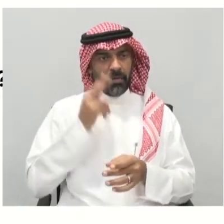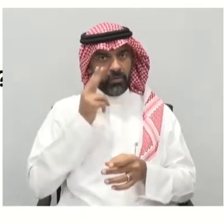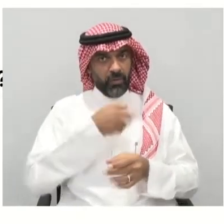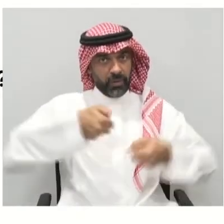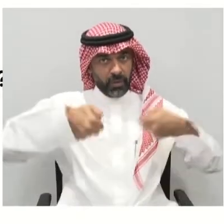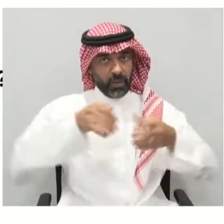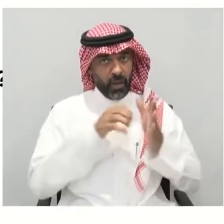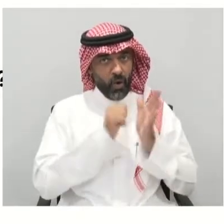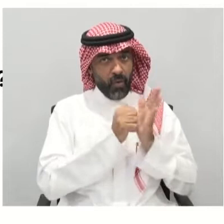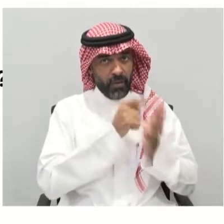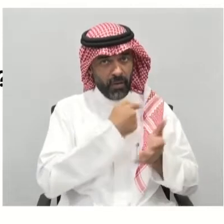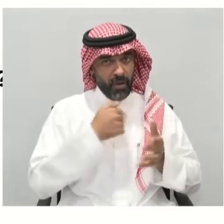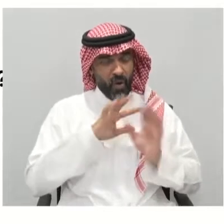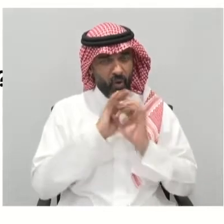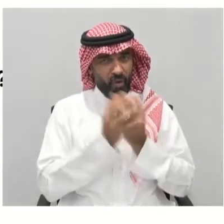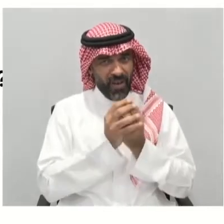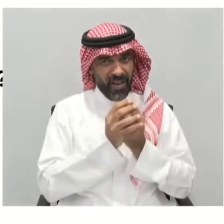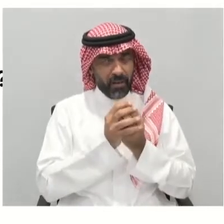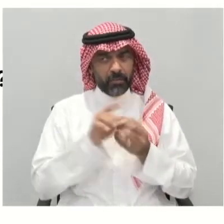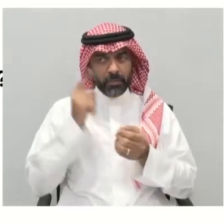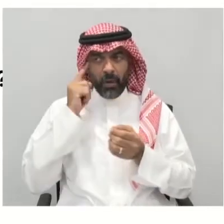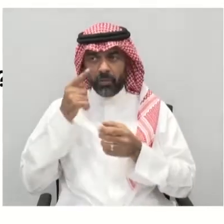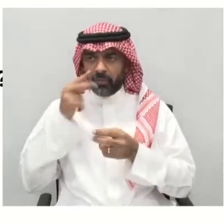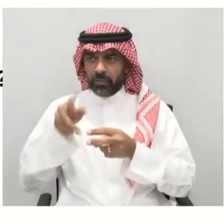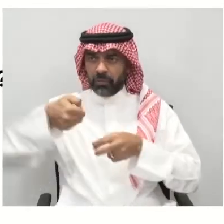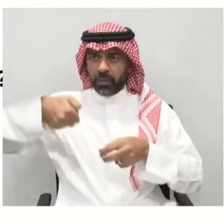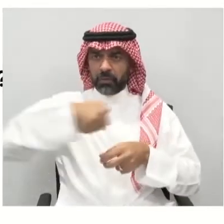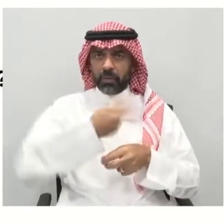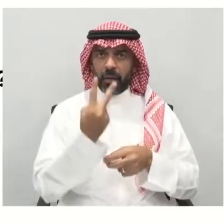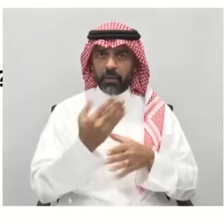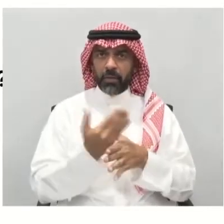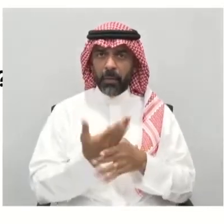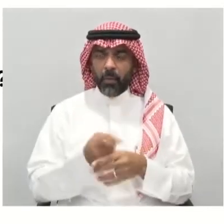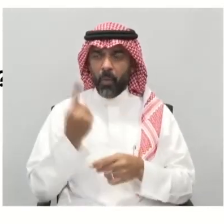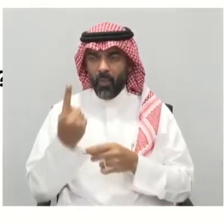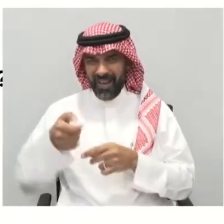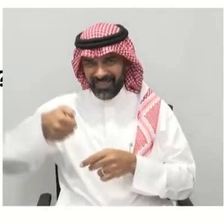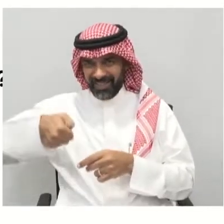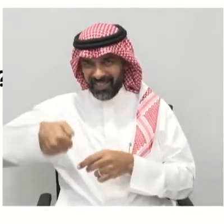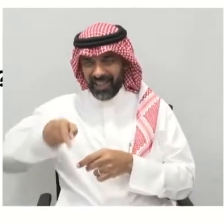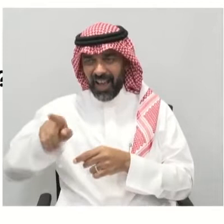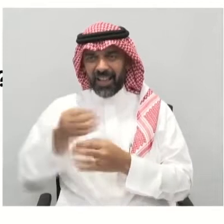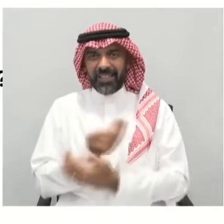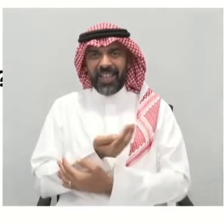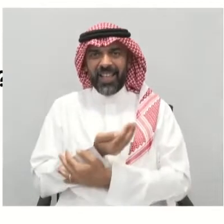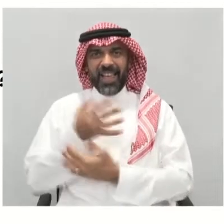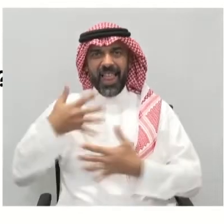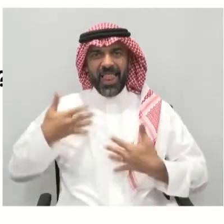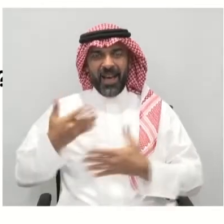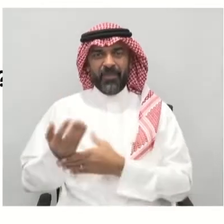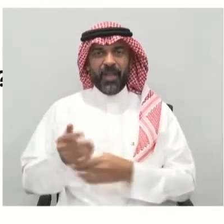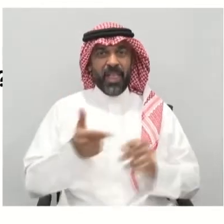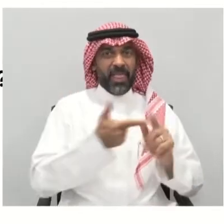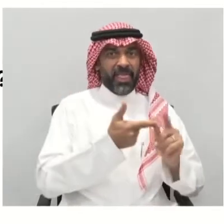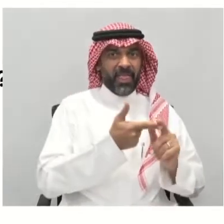bags in my room? I was wondering what those bags were for. One of those bags has toys for the dollhouse. The other bag is